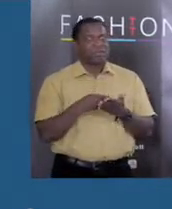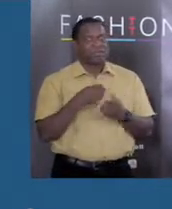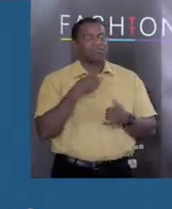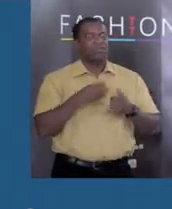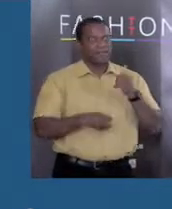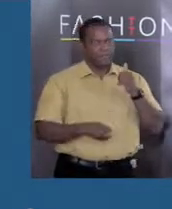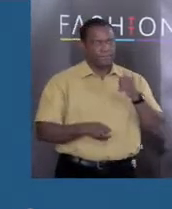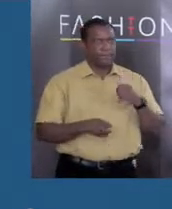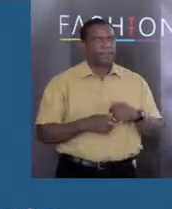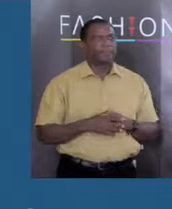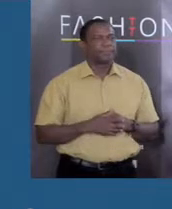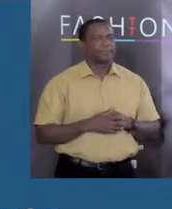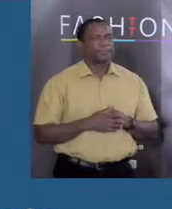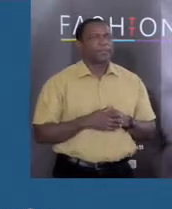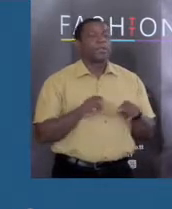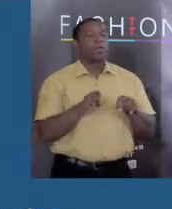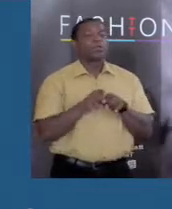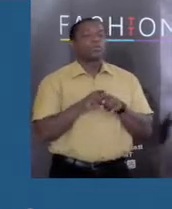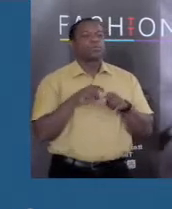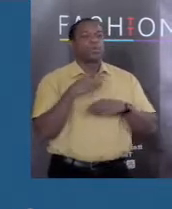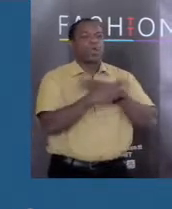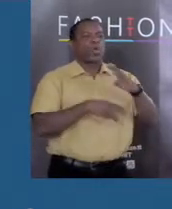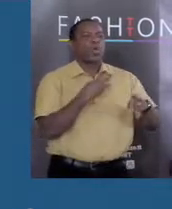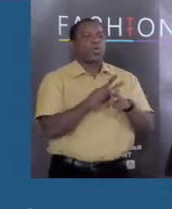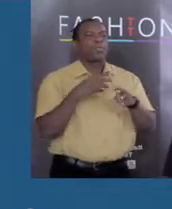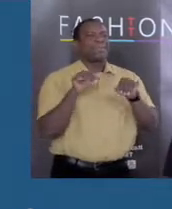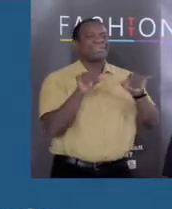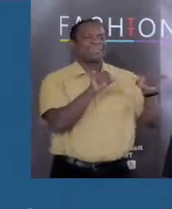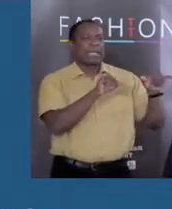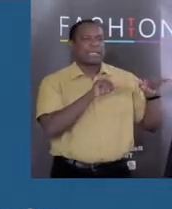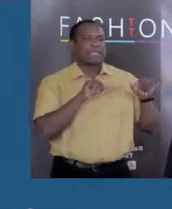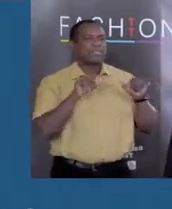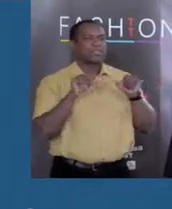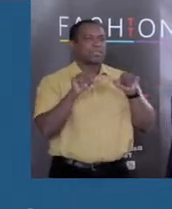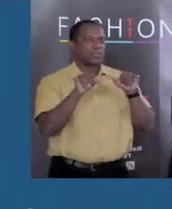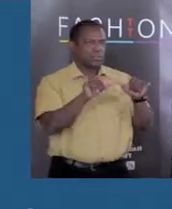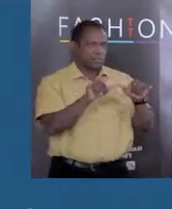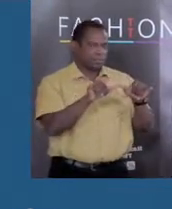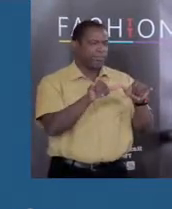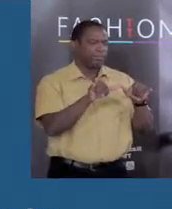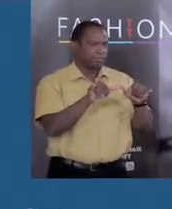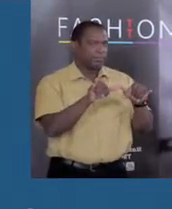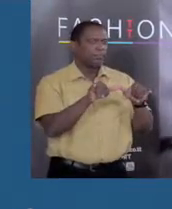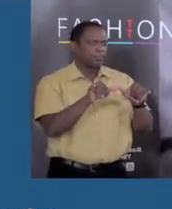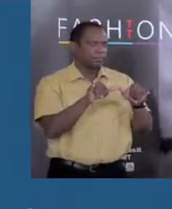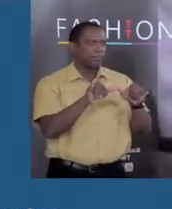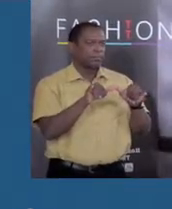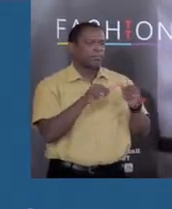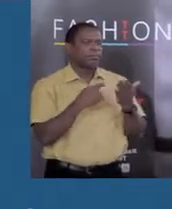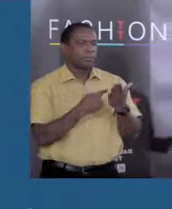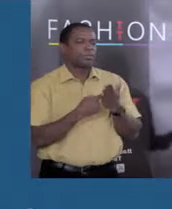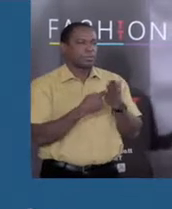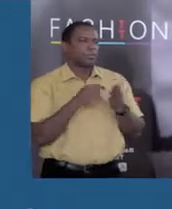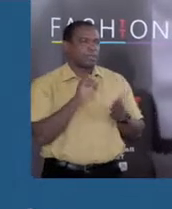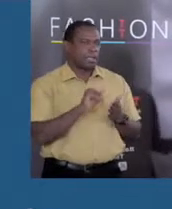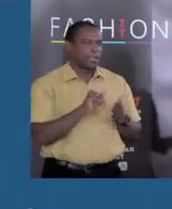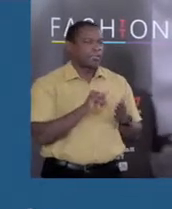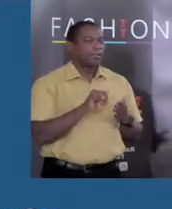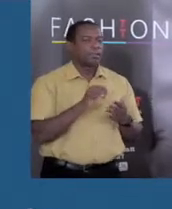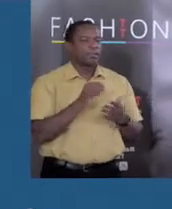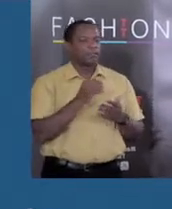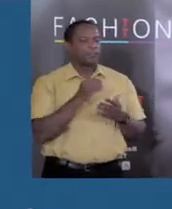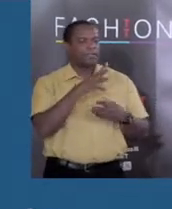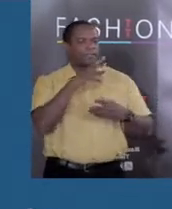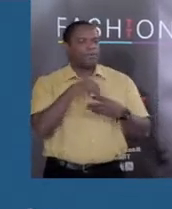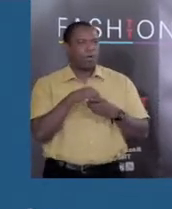Provide global standards, of course. We will talk about standards and quality later on. Creation of jobs.